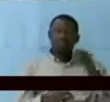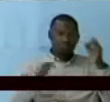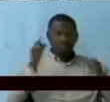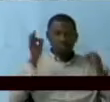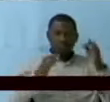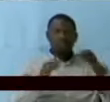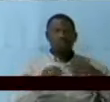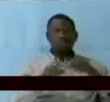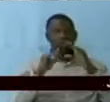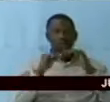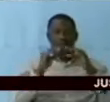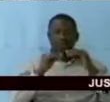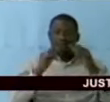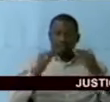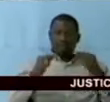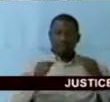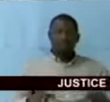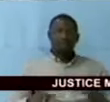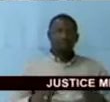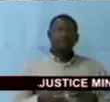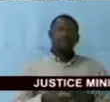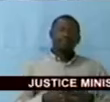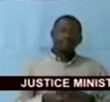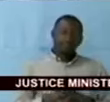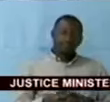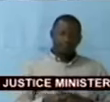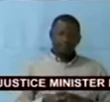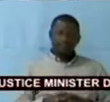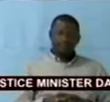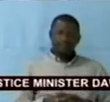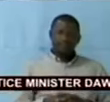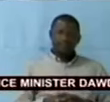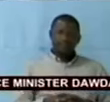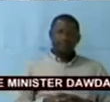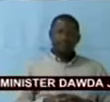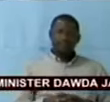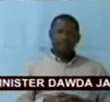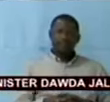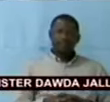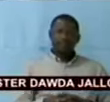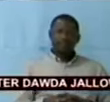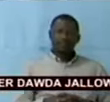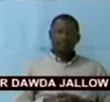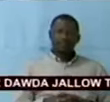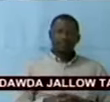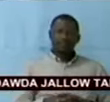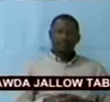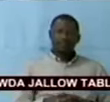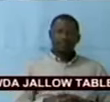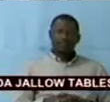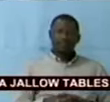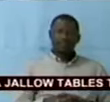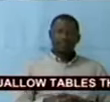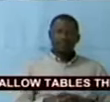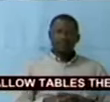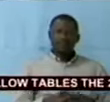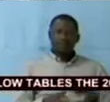bundala. Bari aman silota kana kiti bundala kana sede yaro. Was he subpoenaed to come?